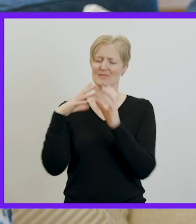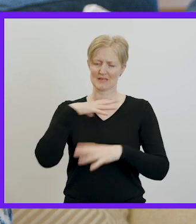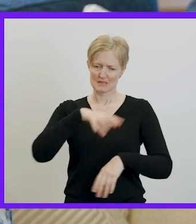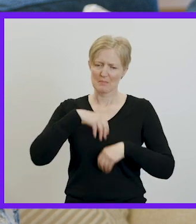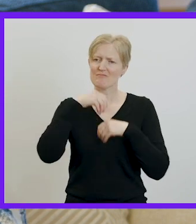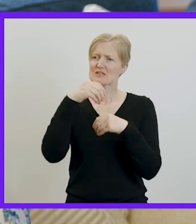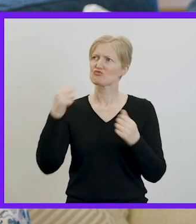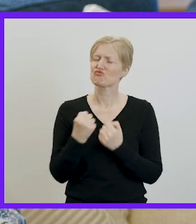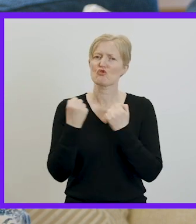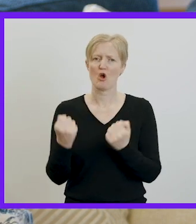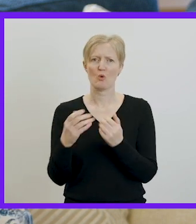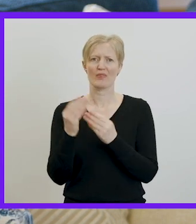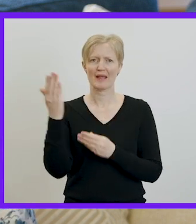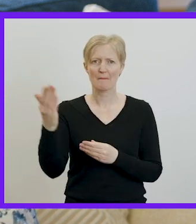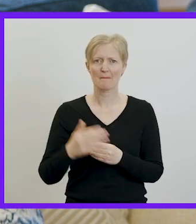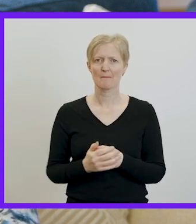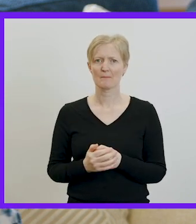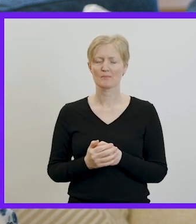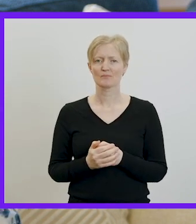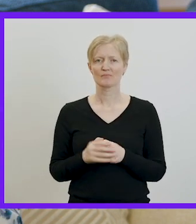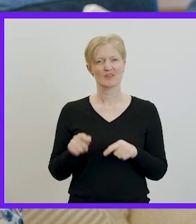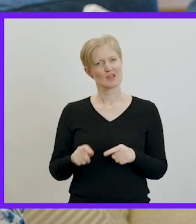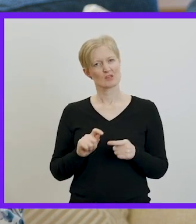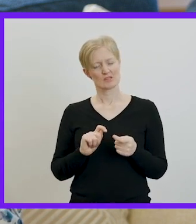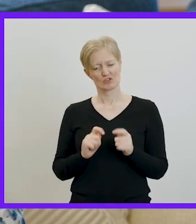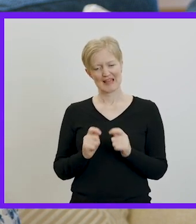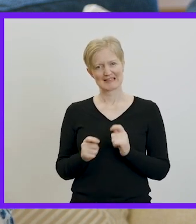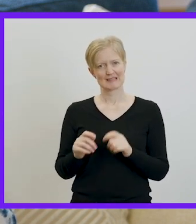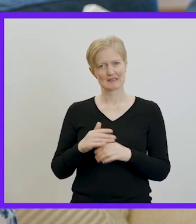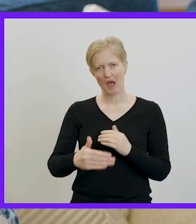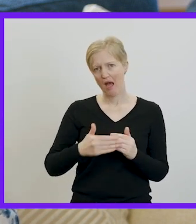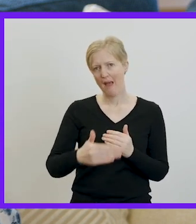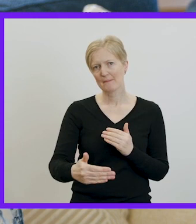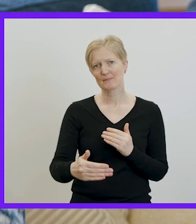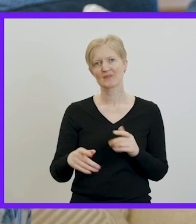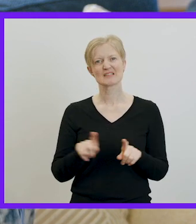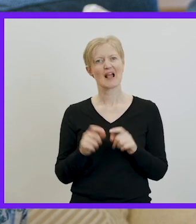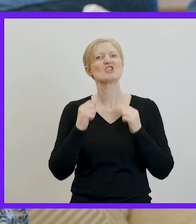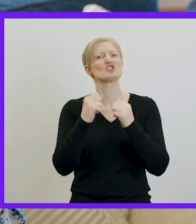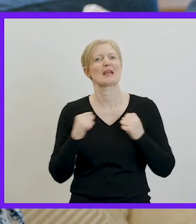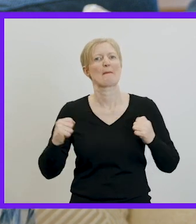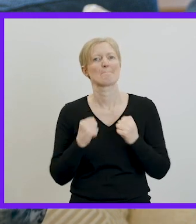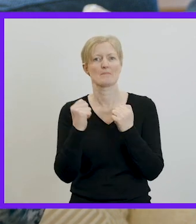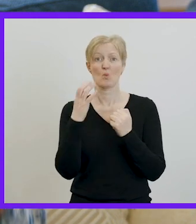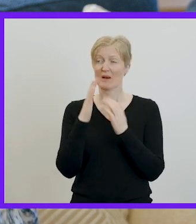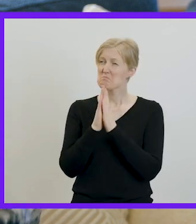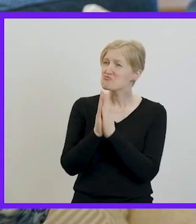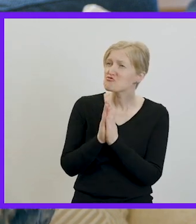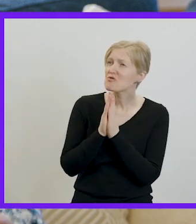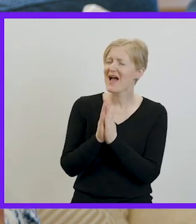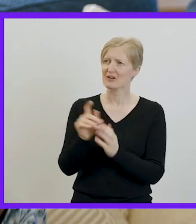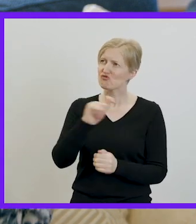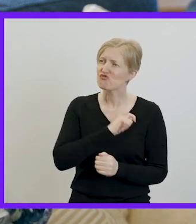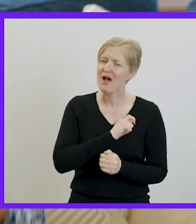spiritually stronger. You see, these trials are sort of like a spiritual gymnasium. All these things that we do, praying